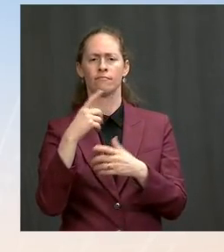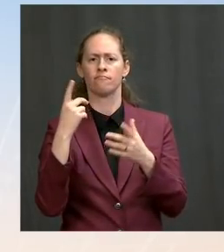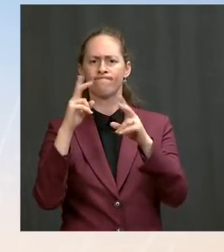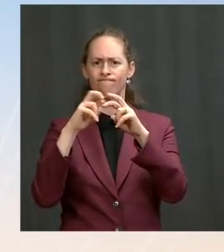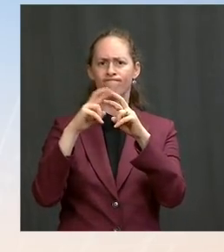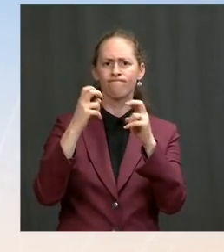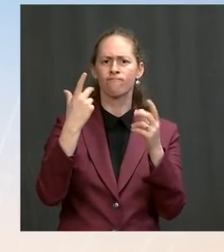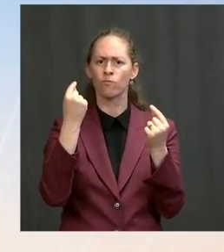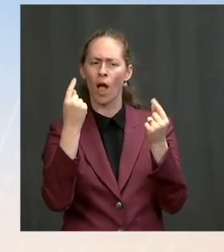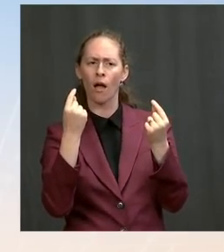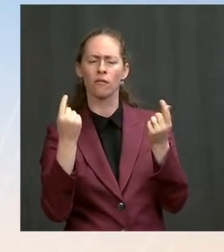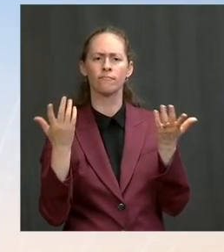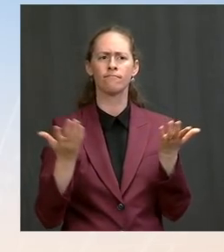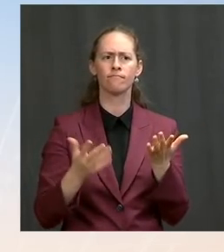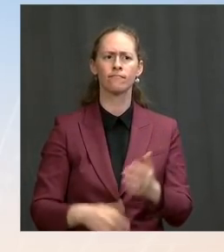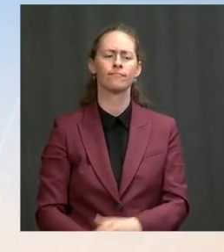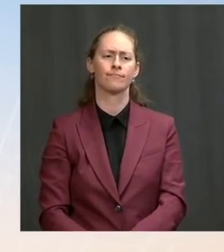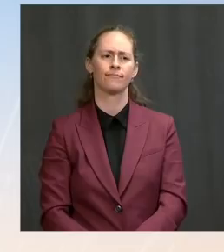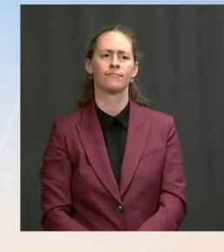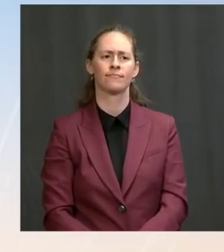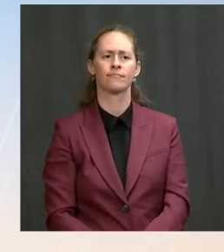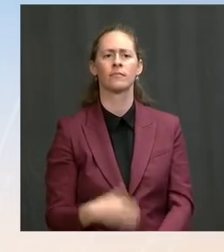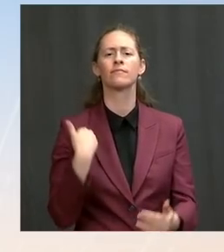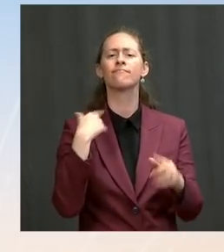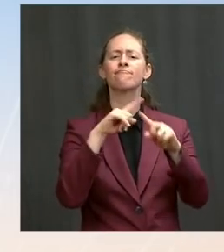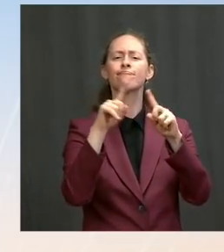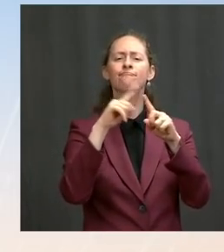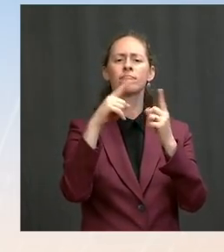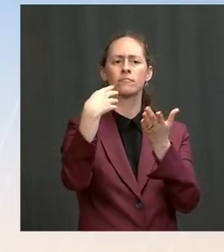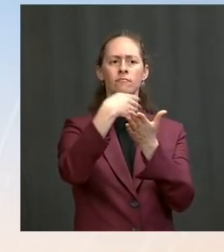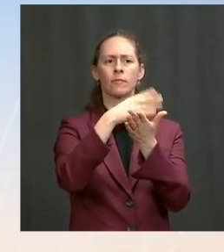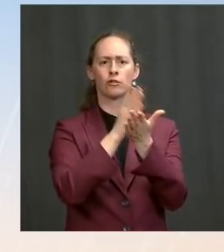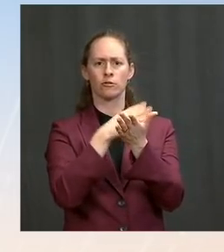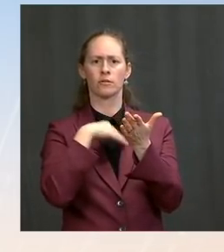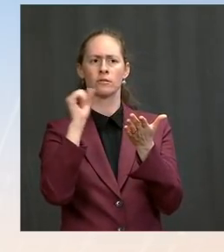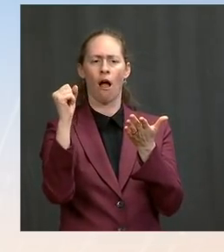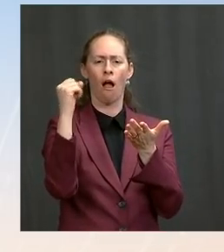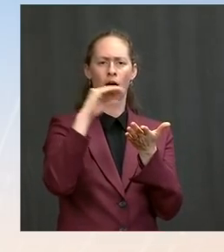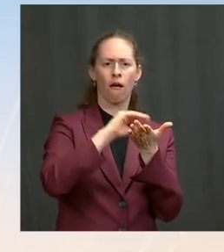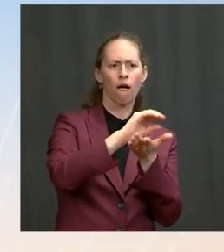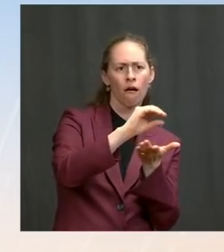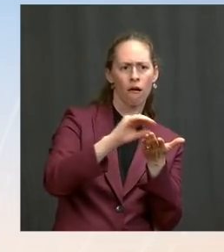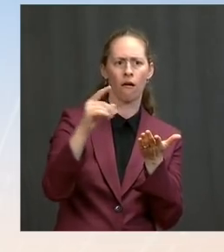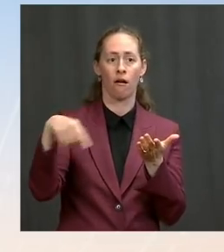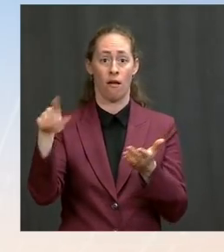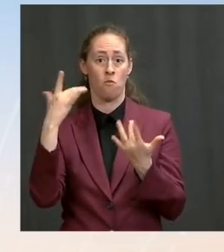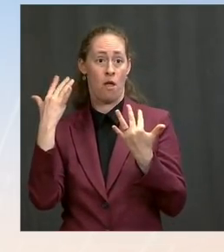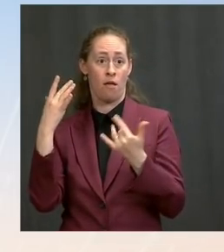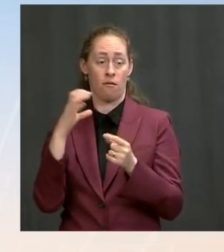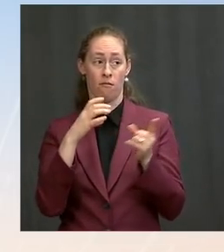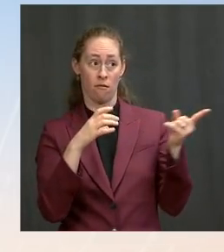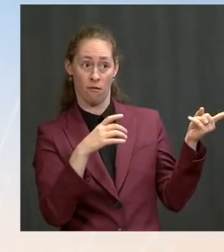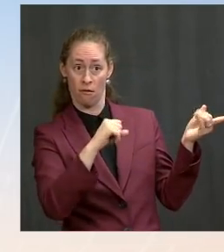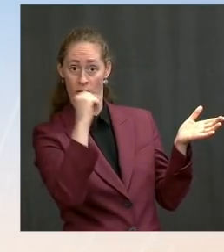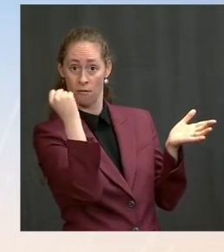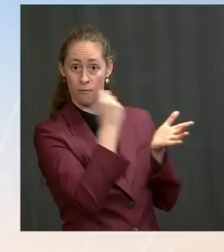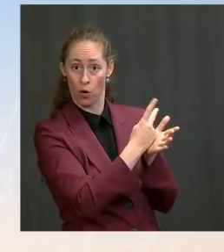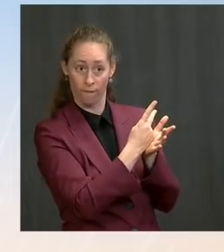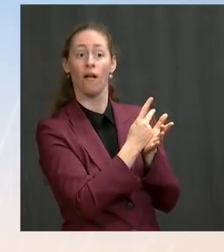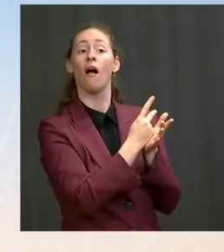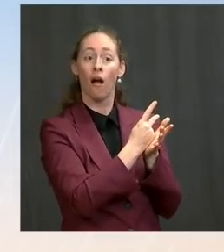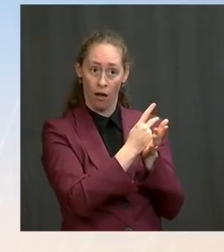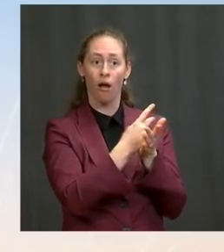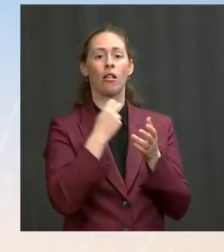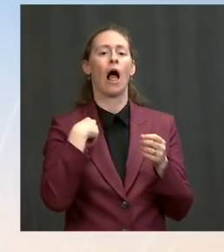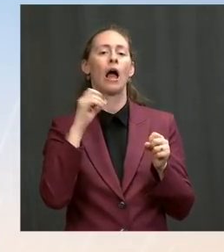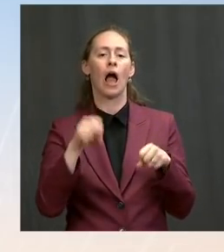of budget requests in that we hope the Congress approves for EPA to really bolster its actions there. I